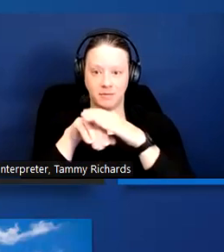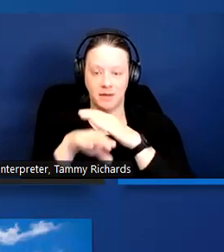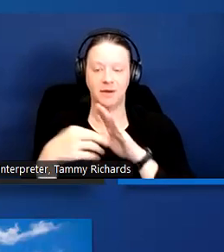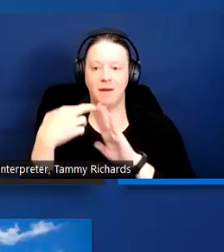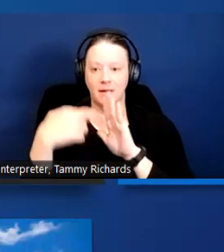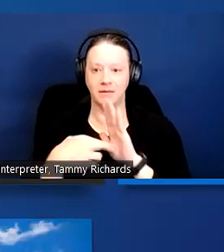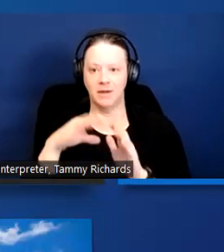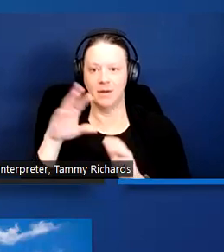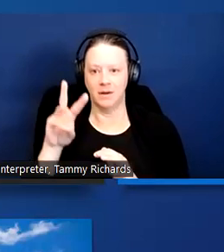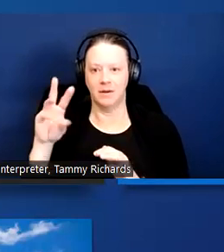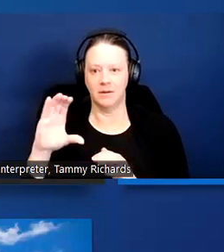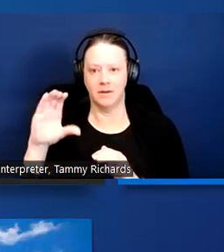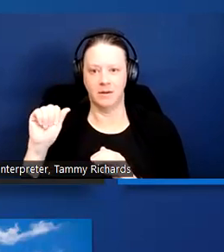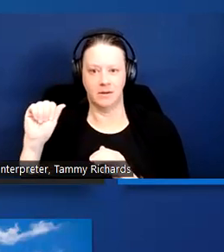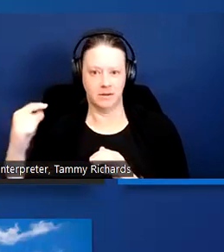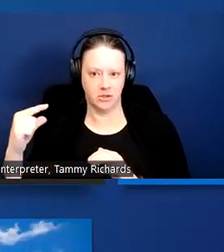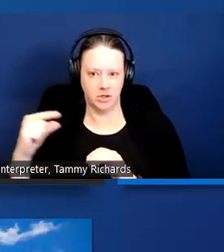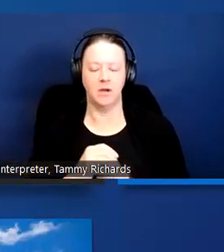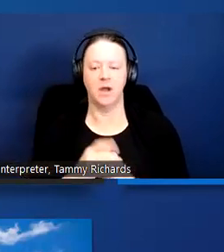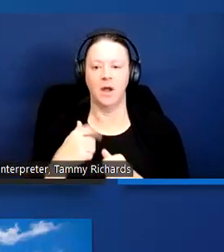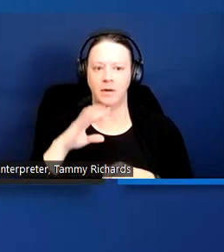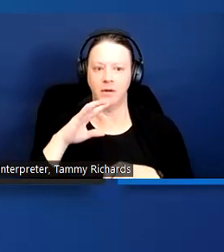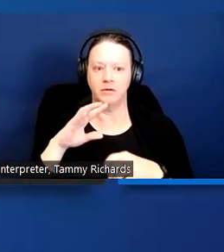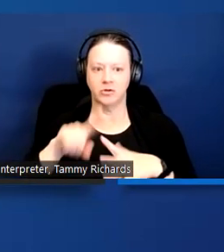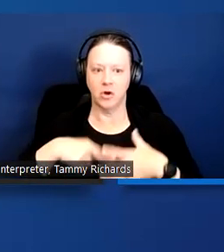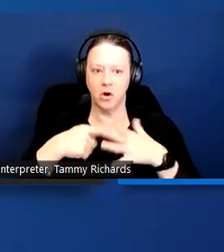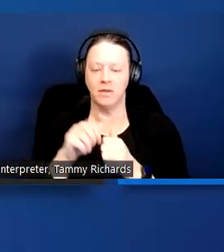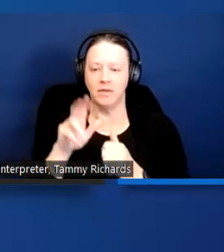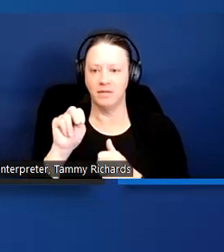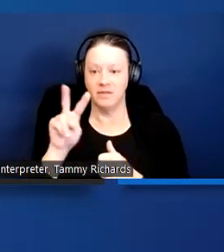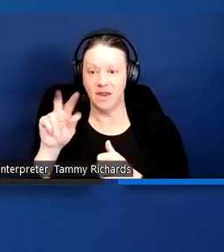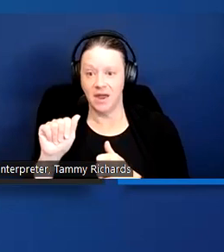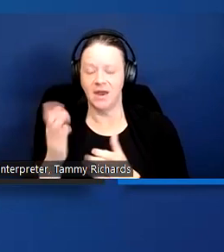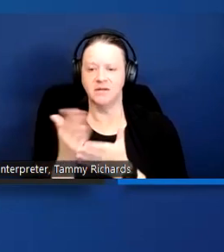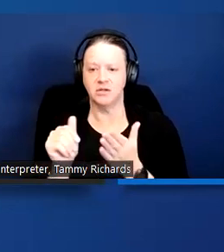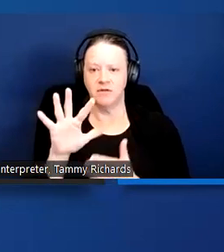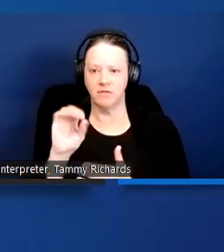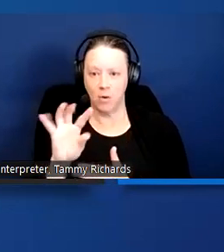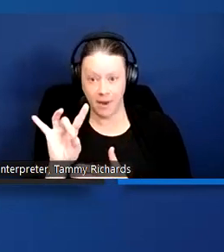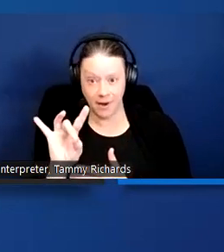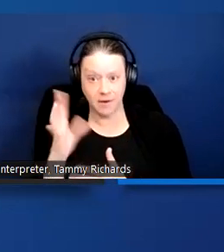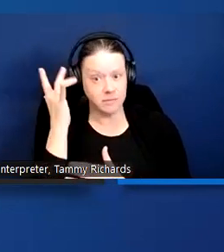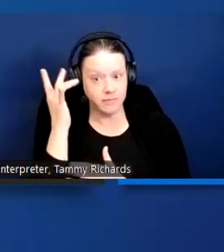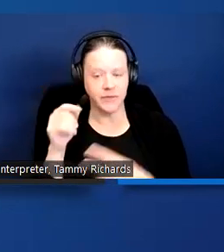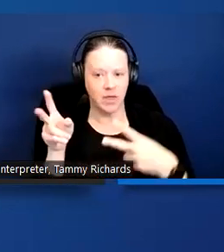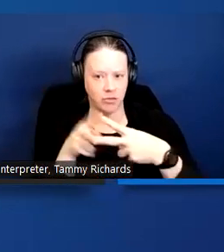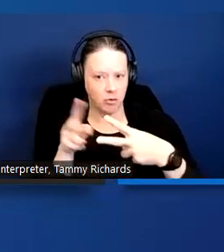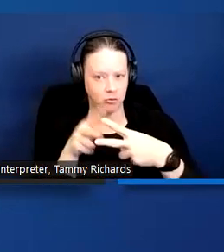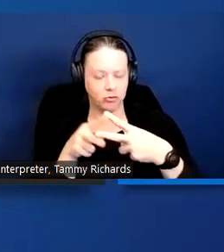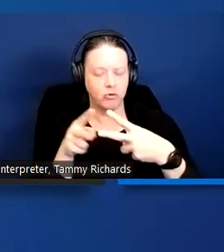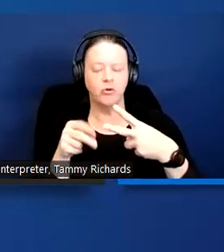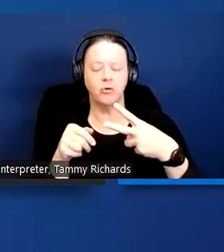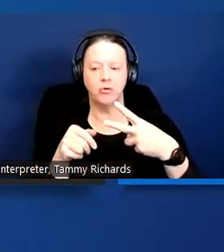So I'm going to start with the NVA in Section 508 because those two are the ones